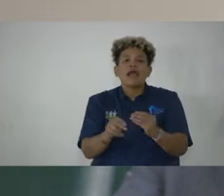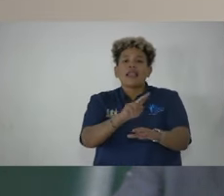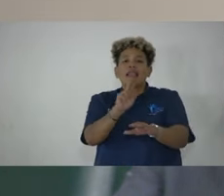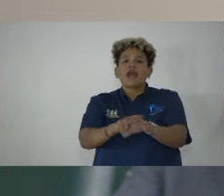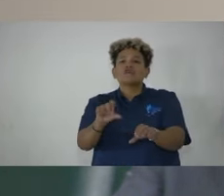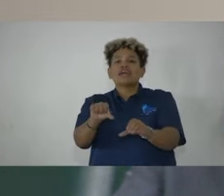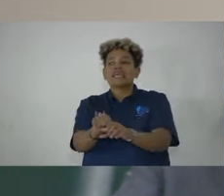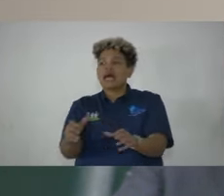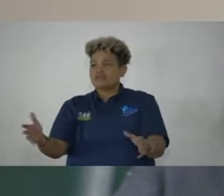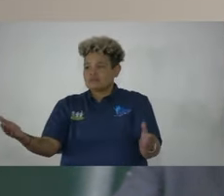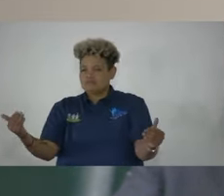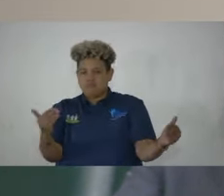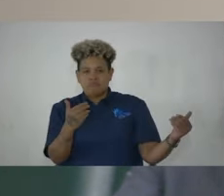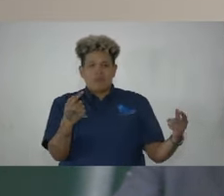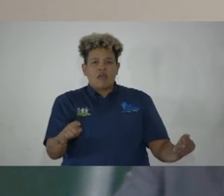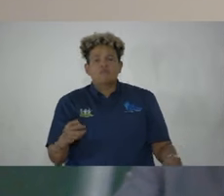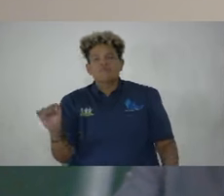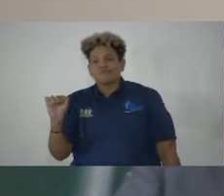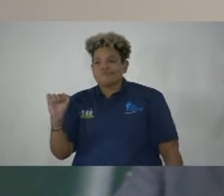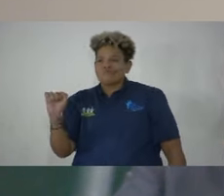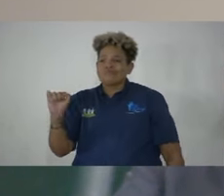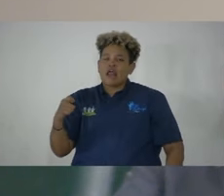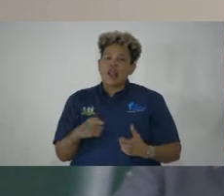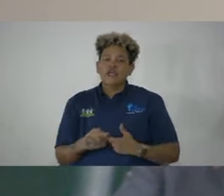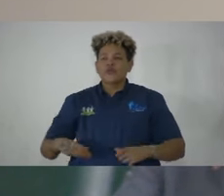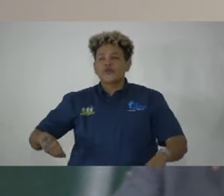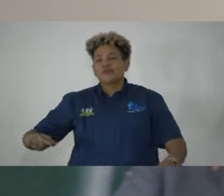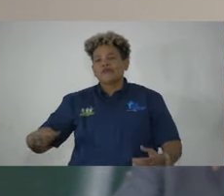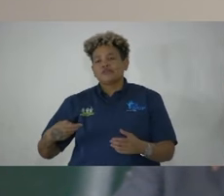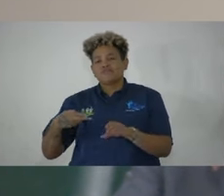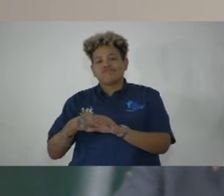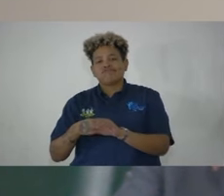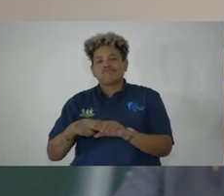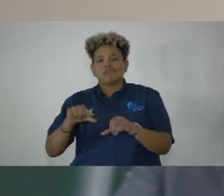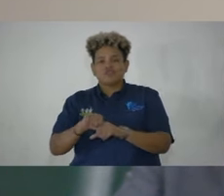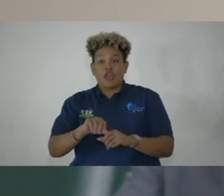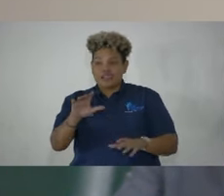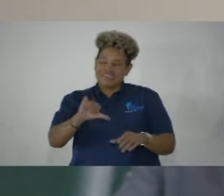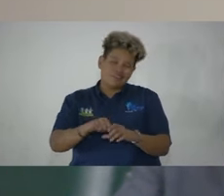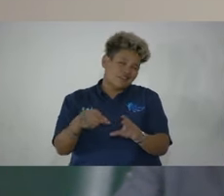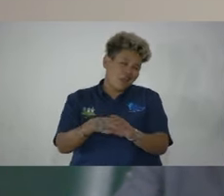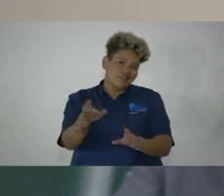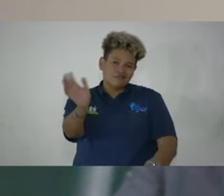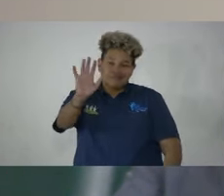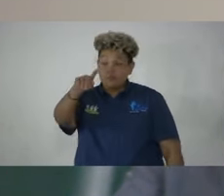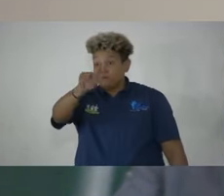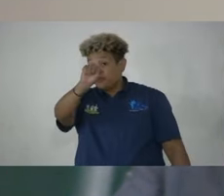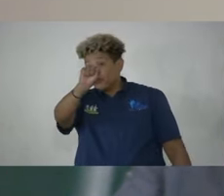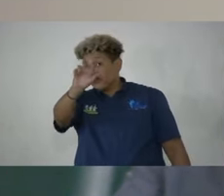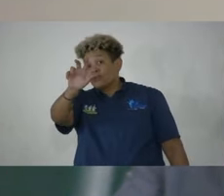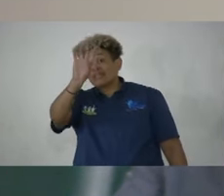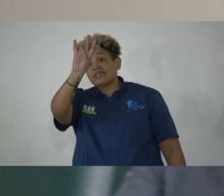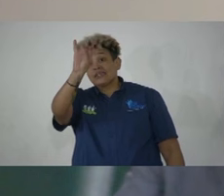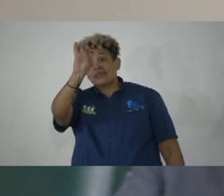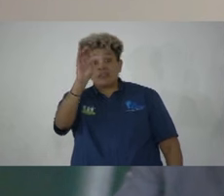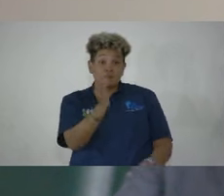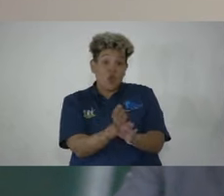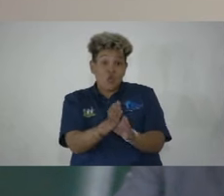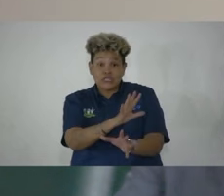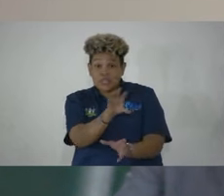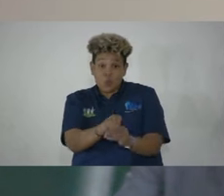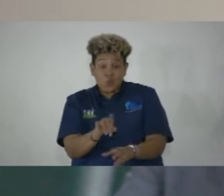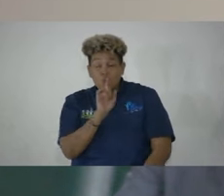gas units. As a result, in 2023, 70 buses,